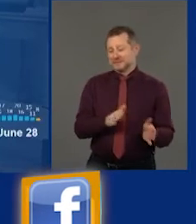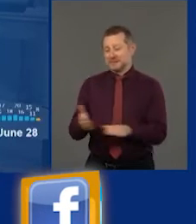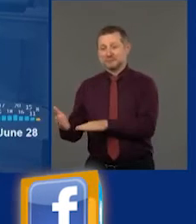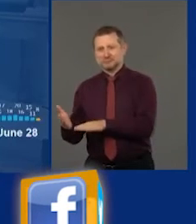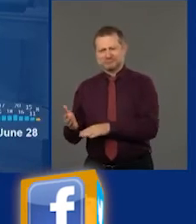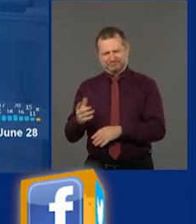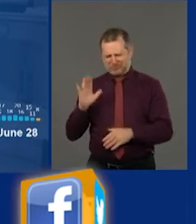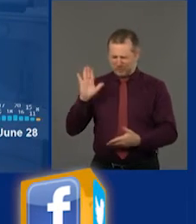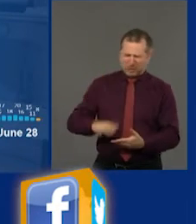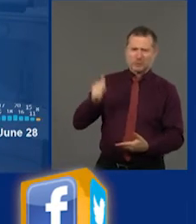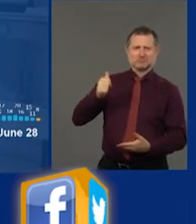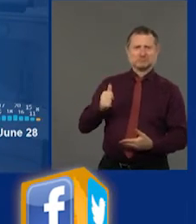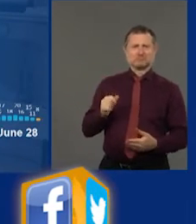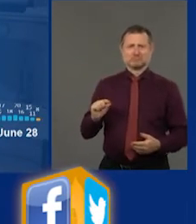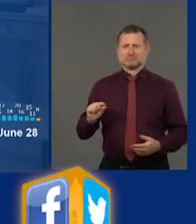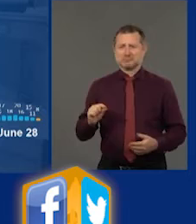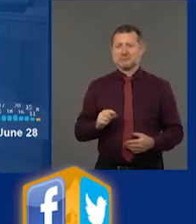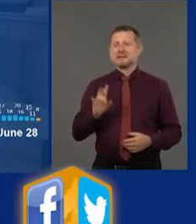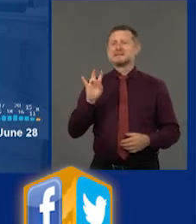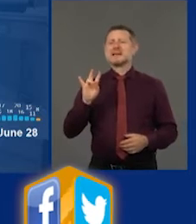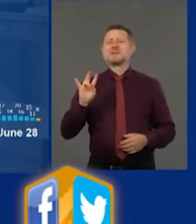to